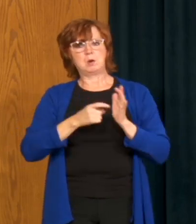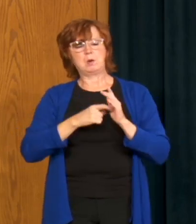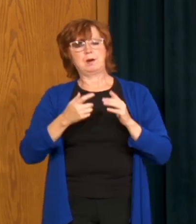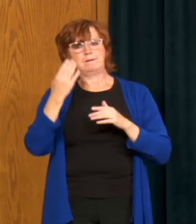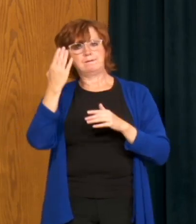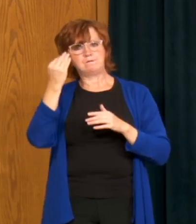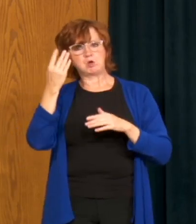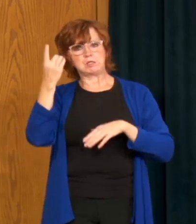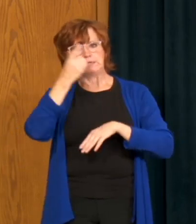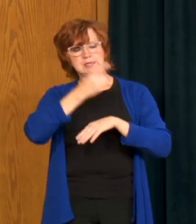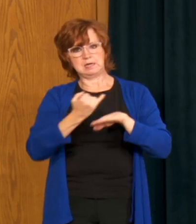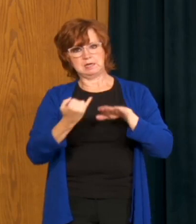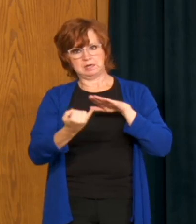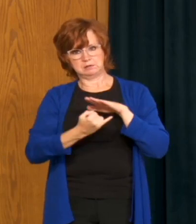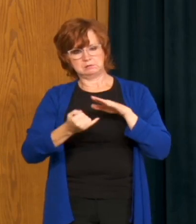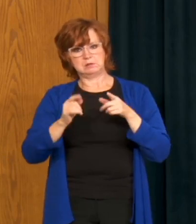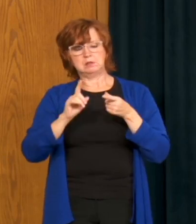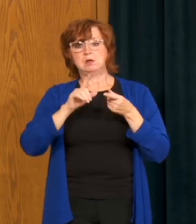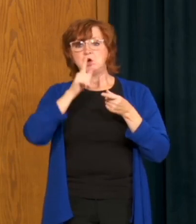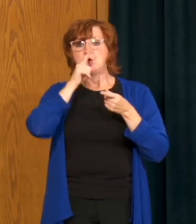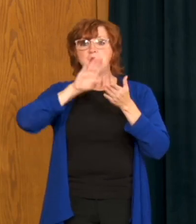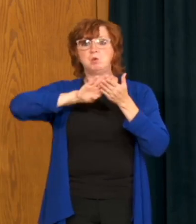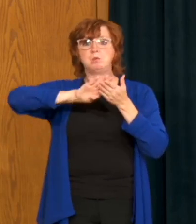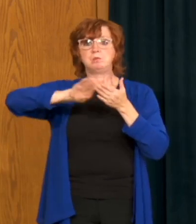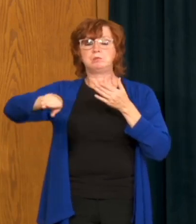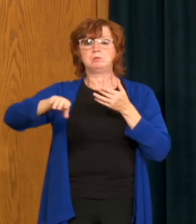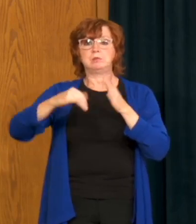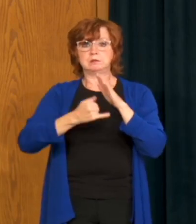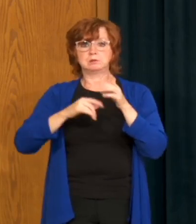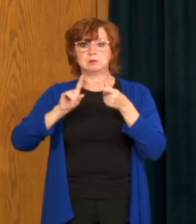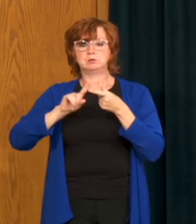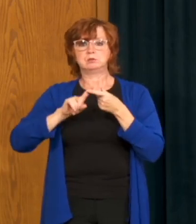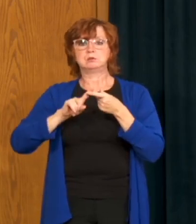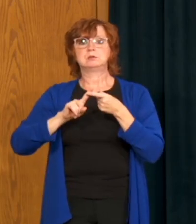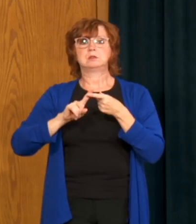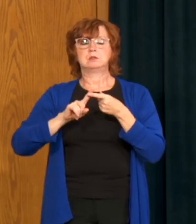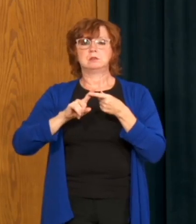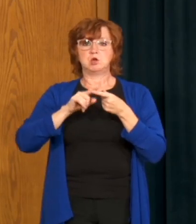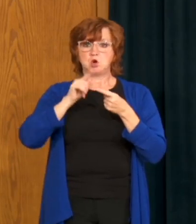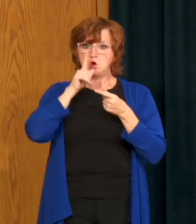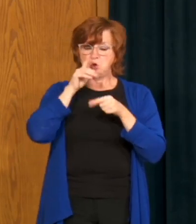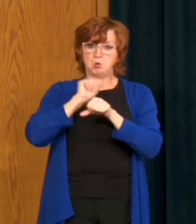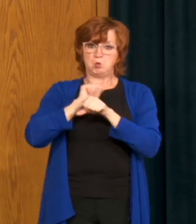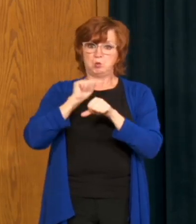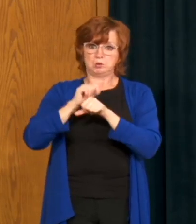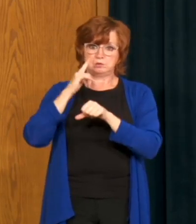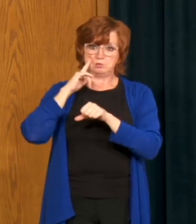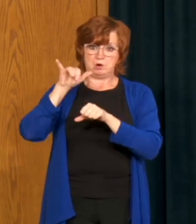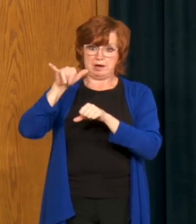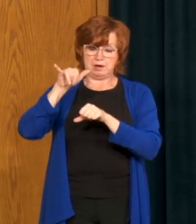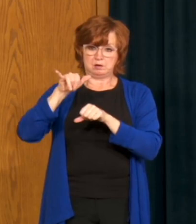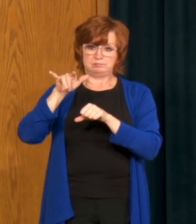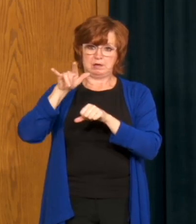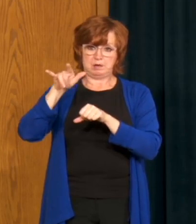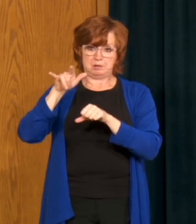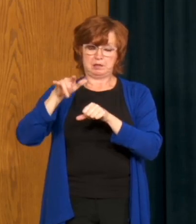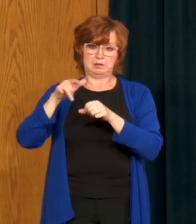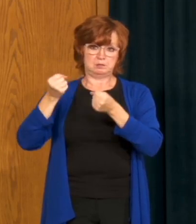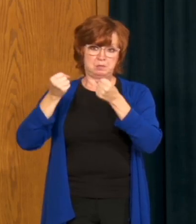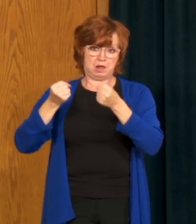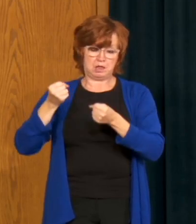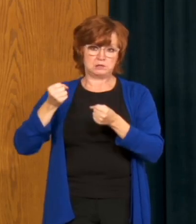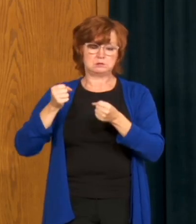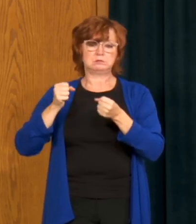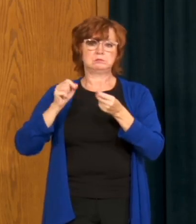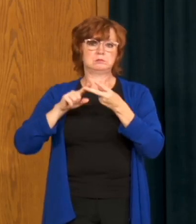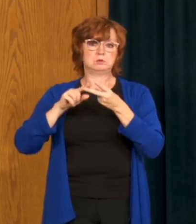are given, for example, for air crew, for long-haul truck drivers, for other, oil and gas sectors, because they may have to go back